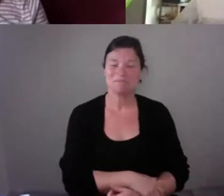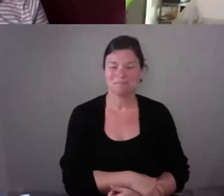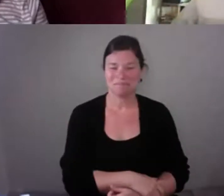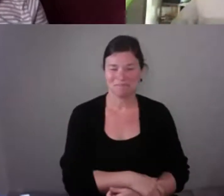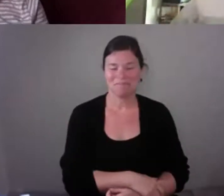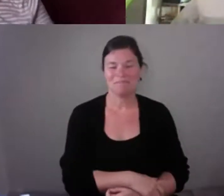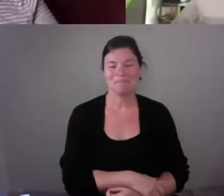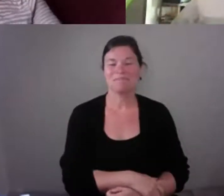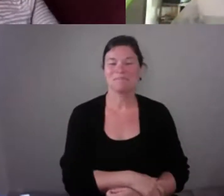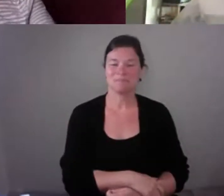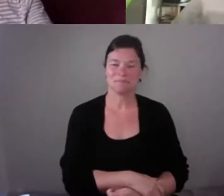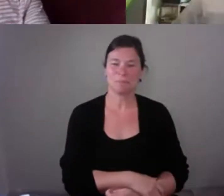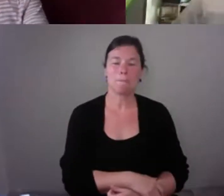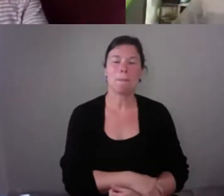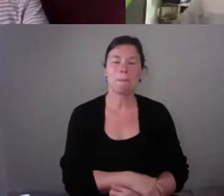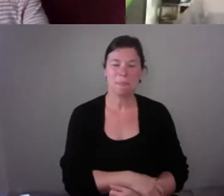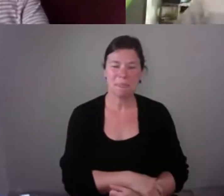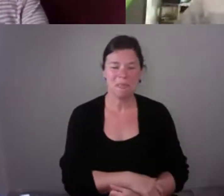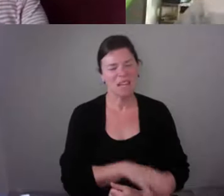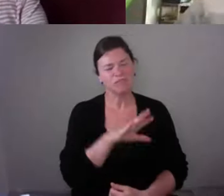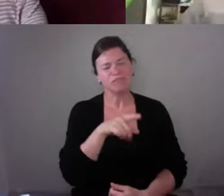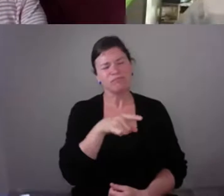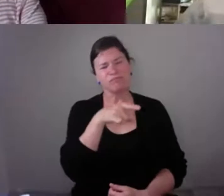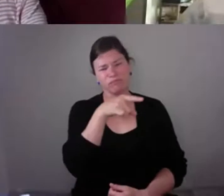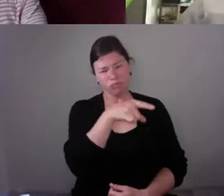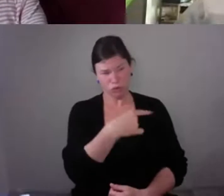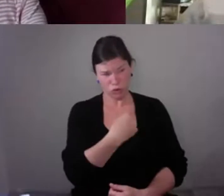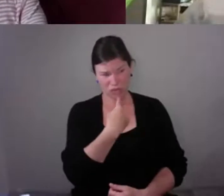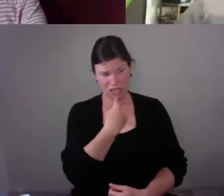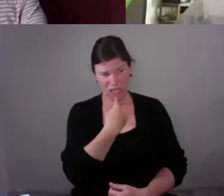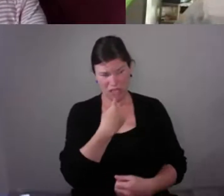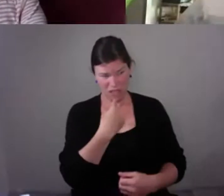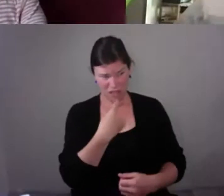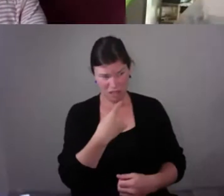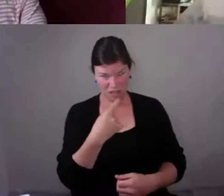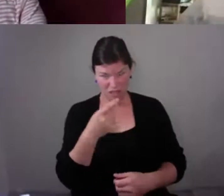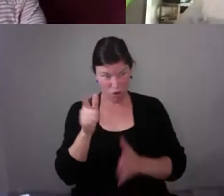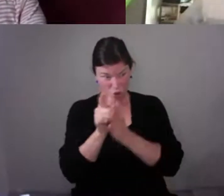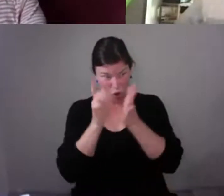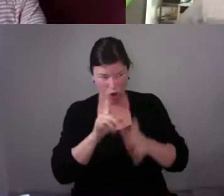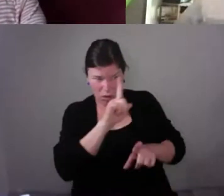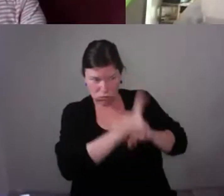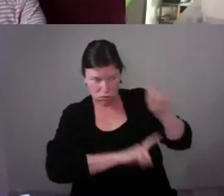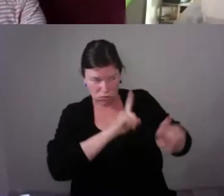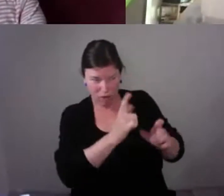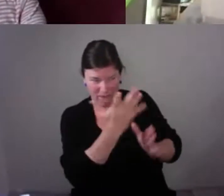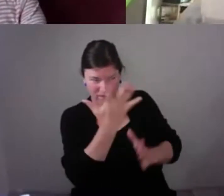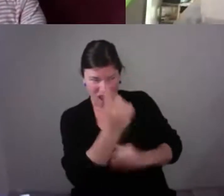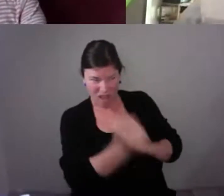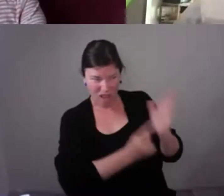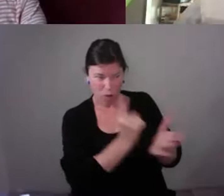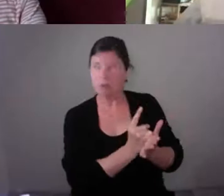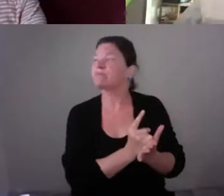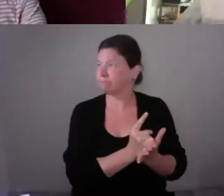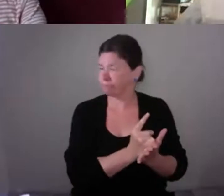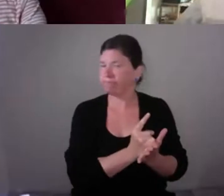And so you were scared, and you said you were questioned for 5 hours. yeah, Did they at least